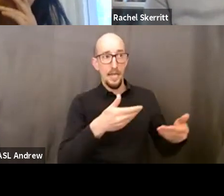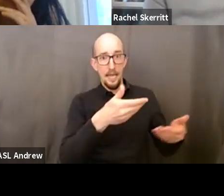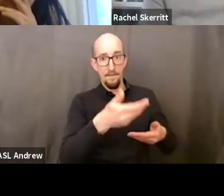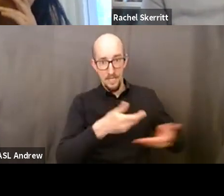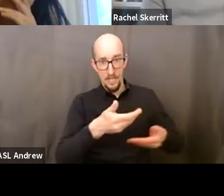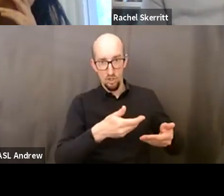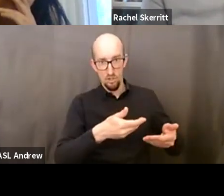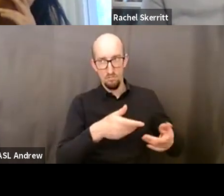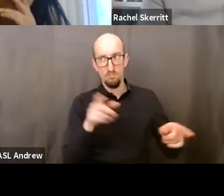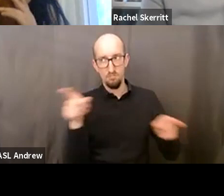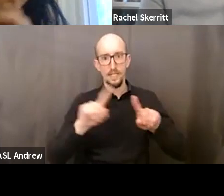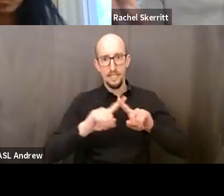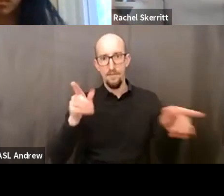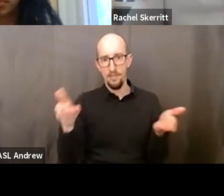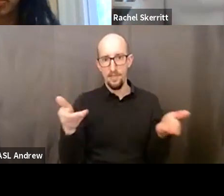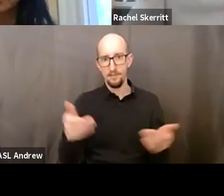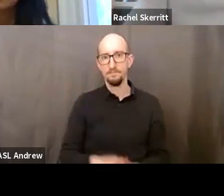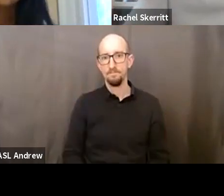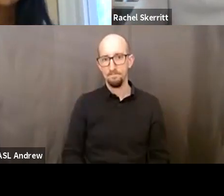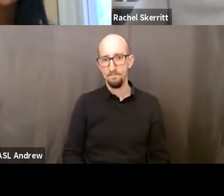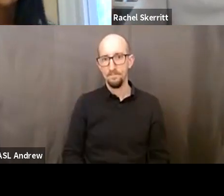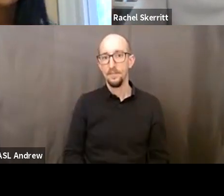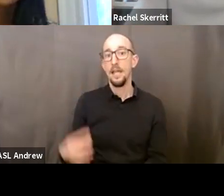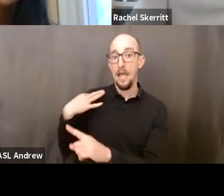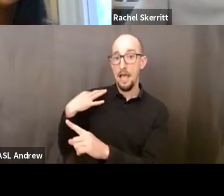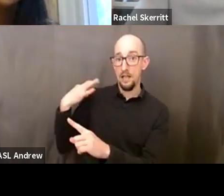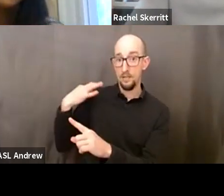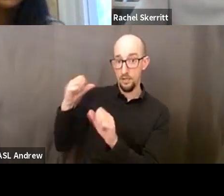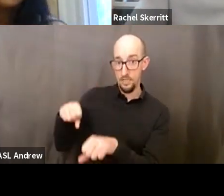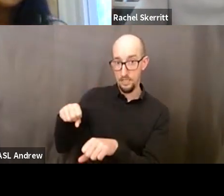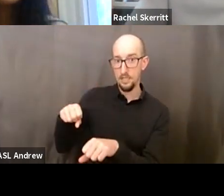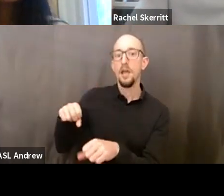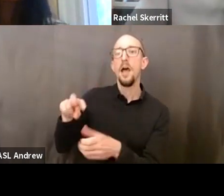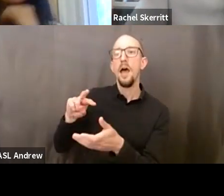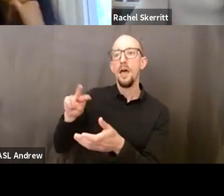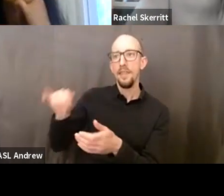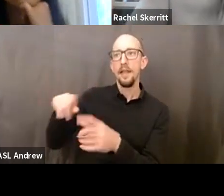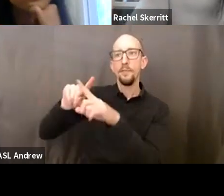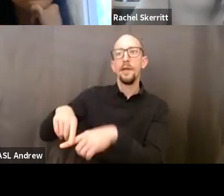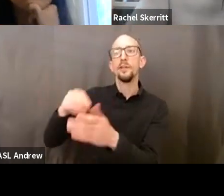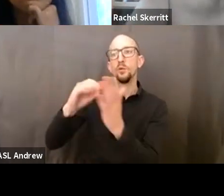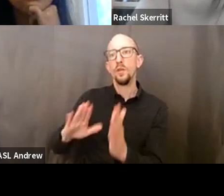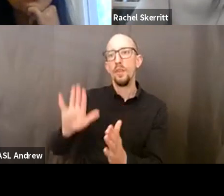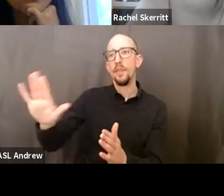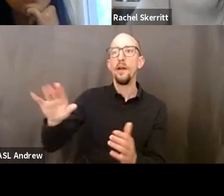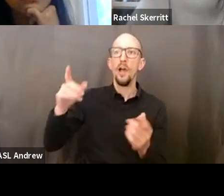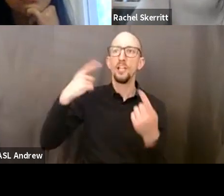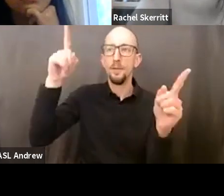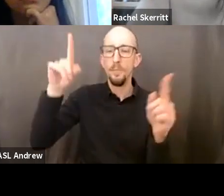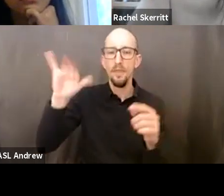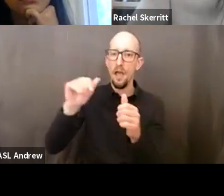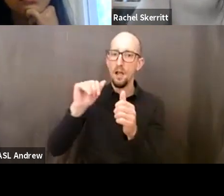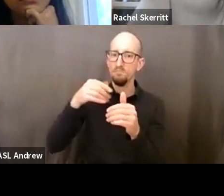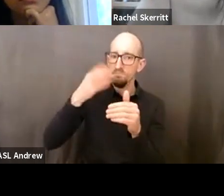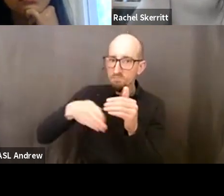Eligibility is about the student's achievement and student's worth, and that's where your pride should come in as both a